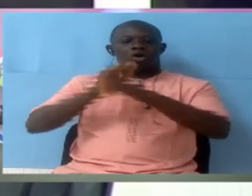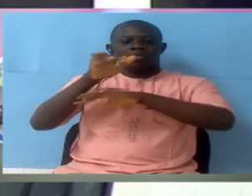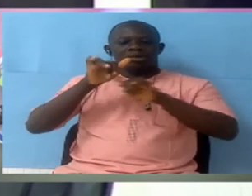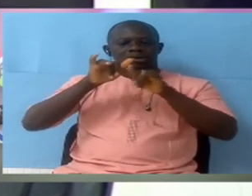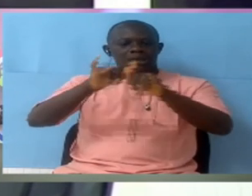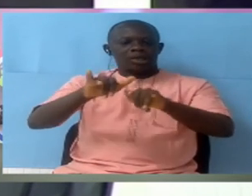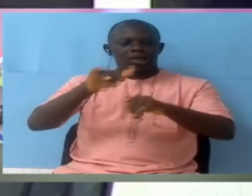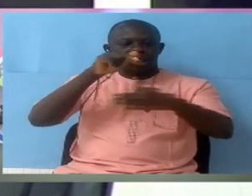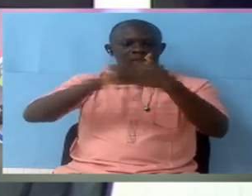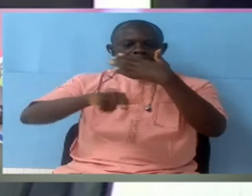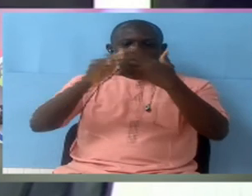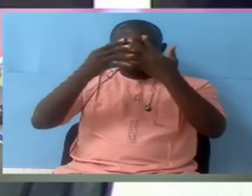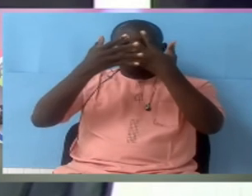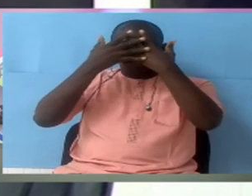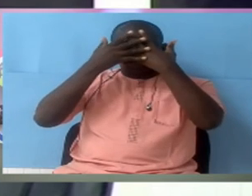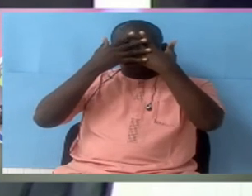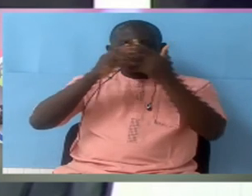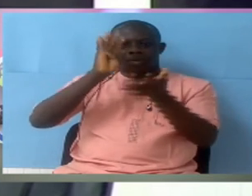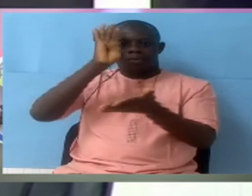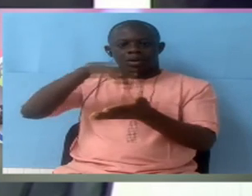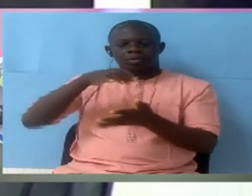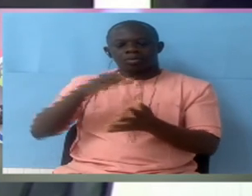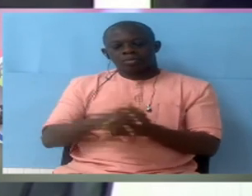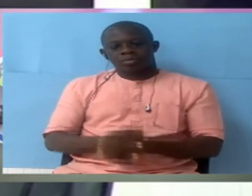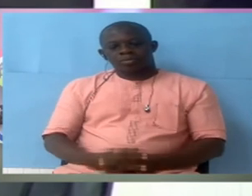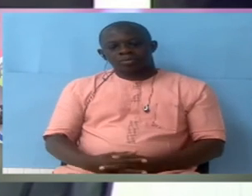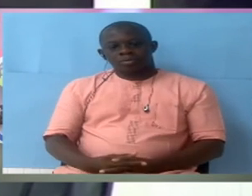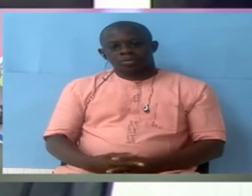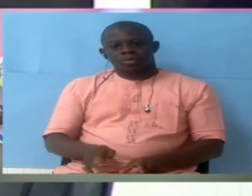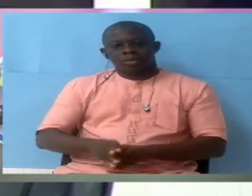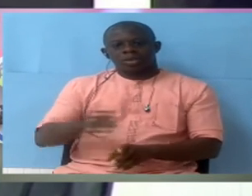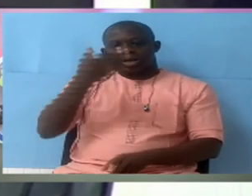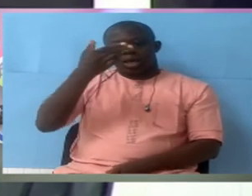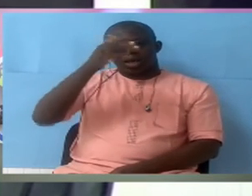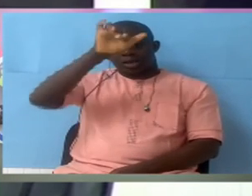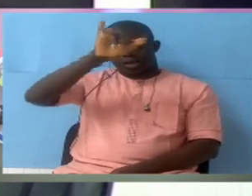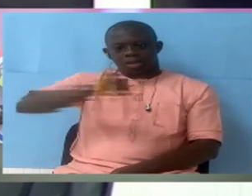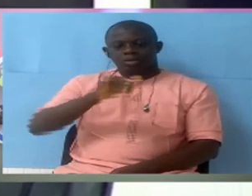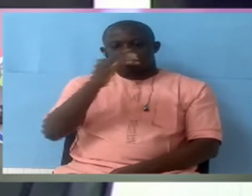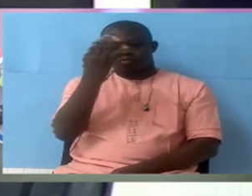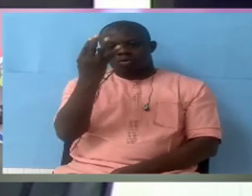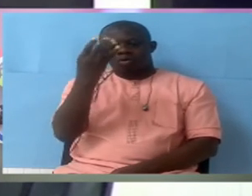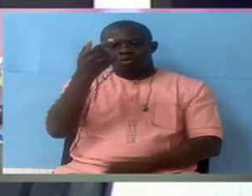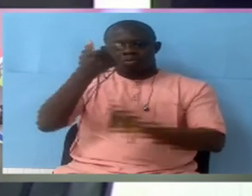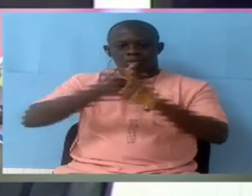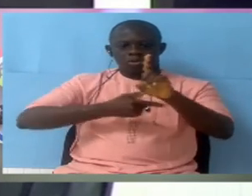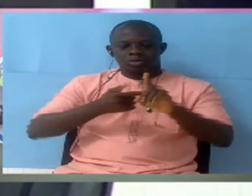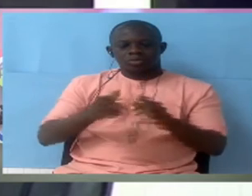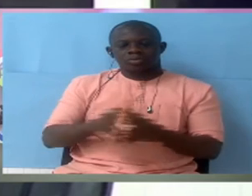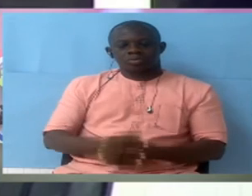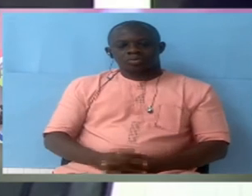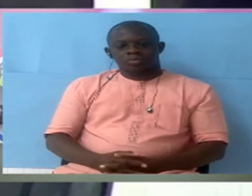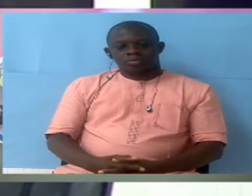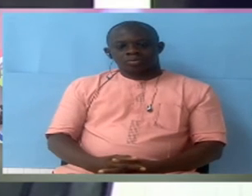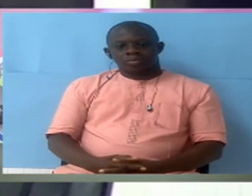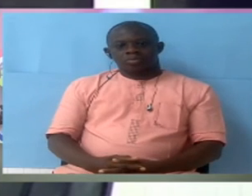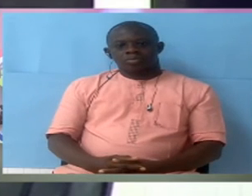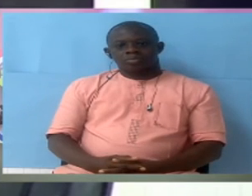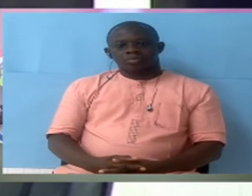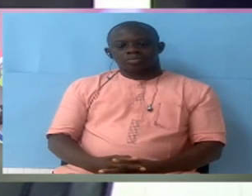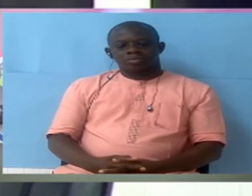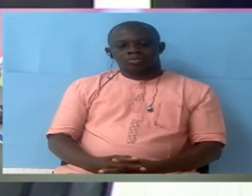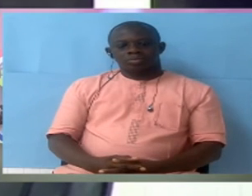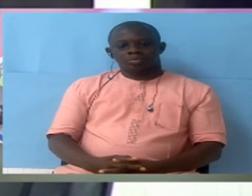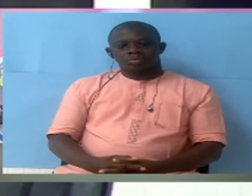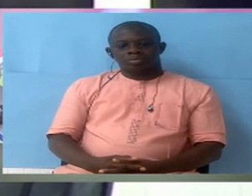Pour lan ganaw bu ma tedelu upp sax la ma warona tedda. 9 years 4 months. Juroom ñenti ata ñenti wër. And there